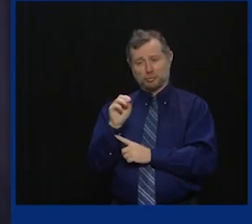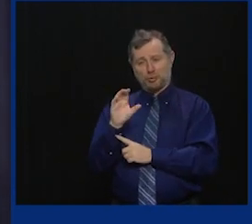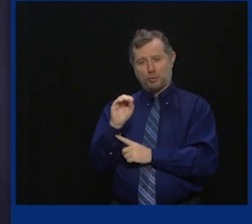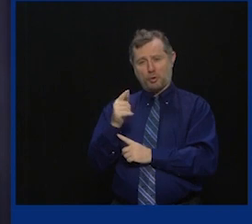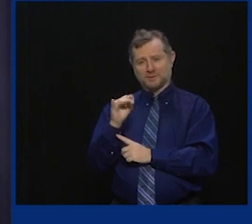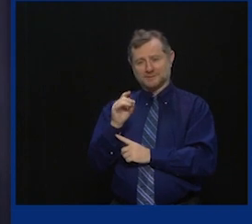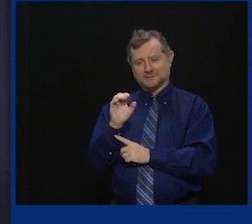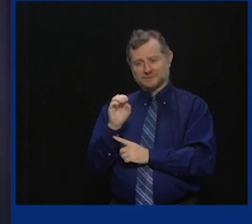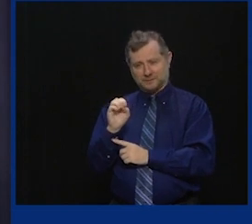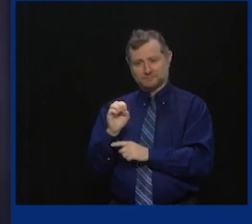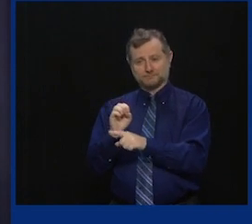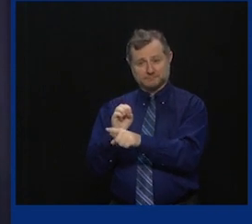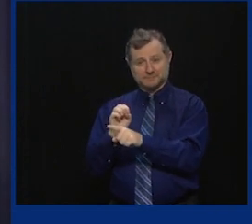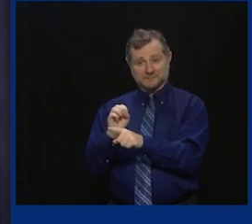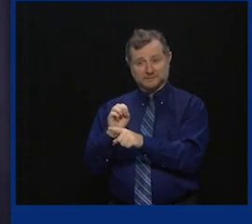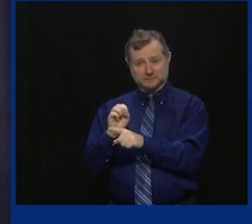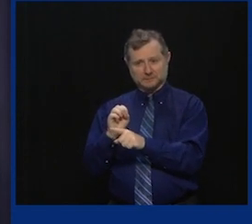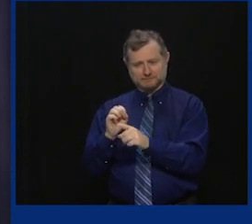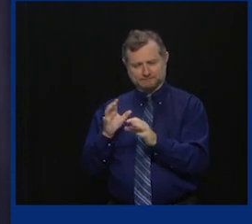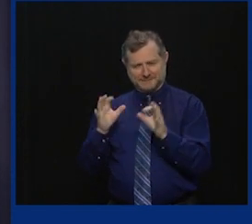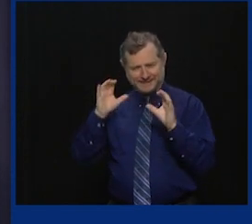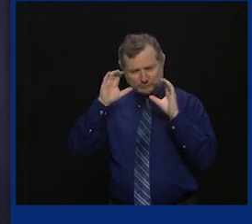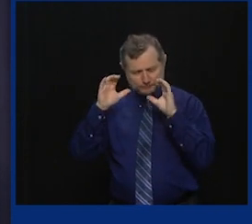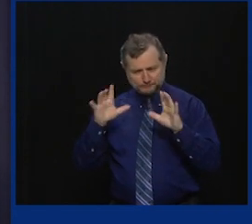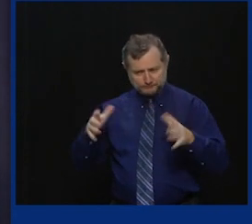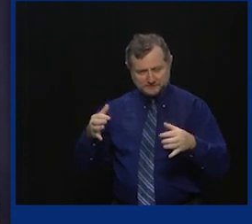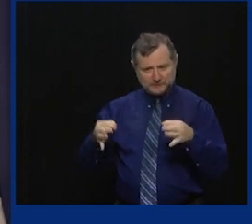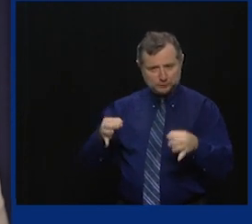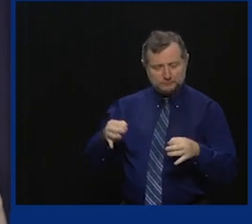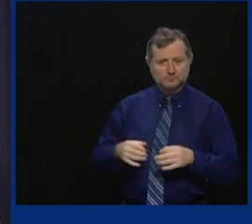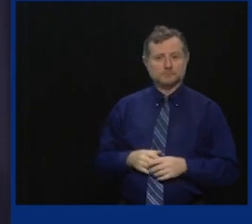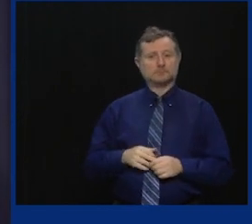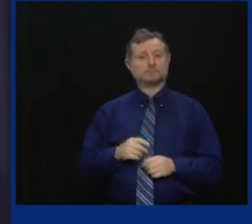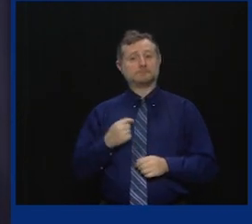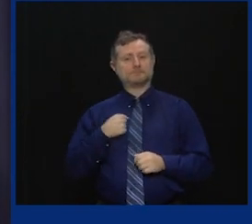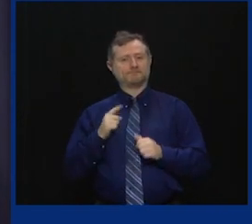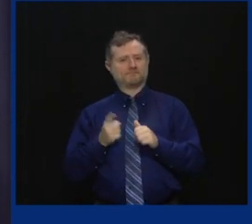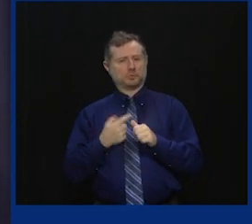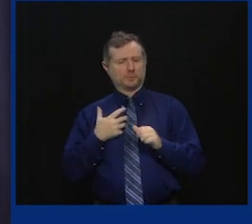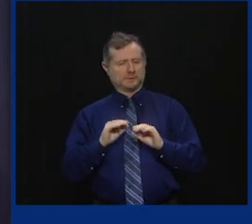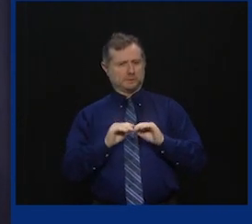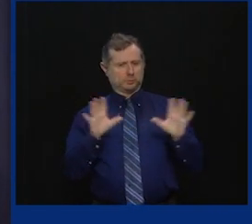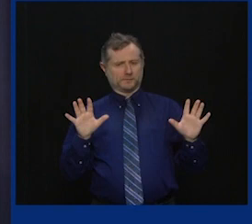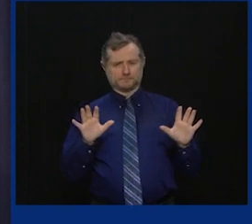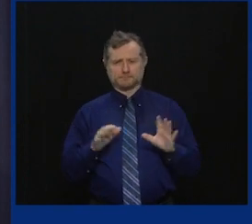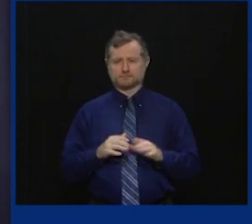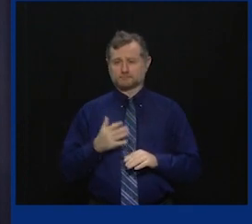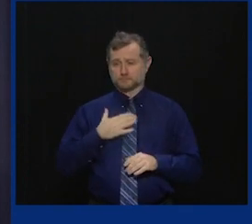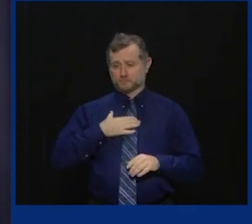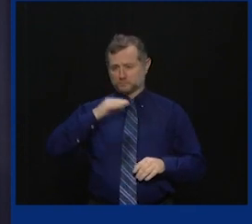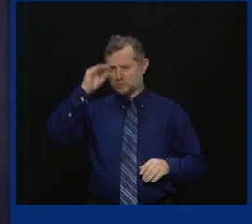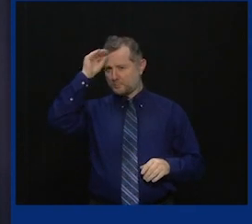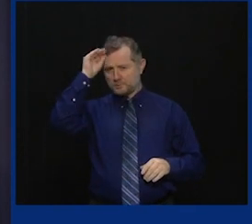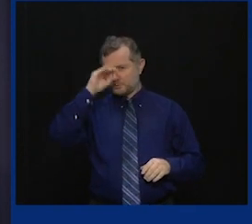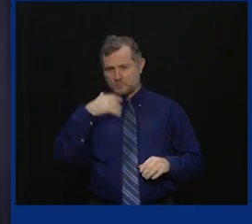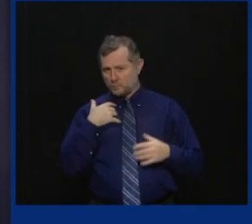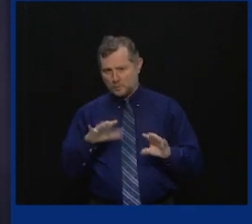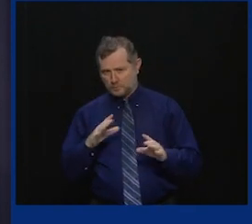briefly, I believe the role of the parole officer, in my opinion, I don't like the word parole officer, but I'll leave